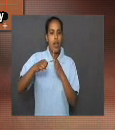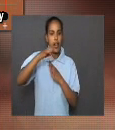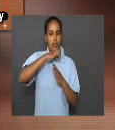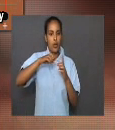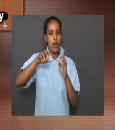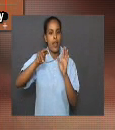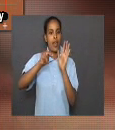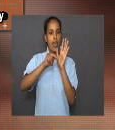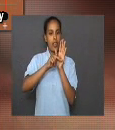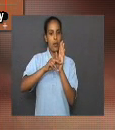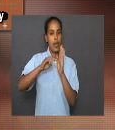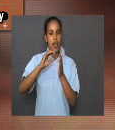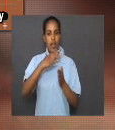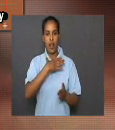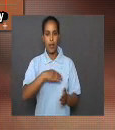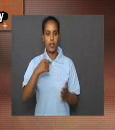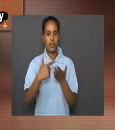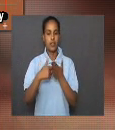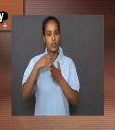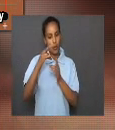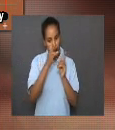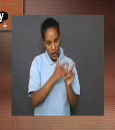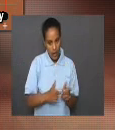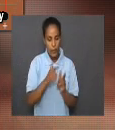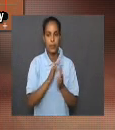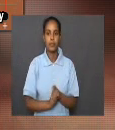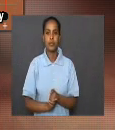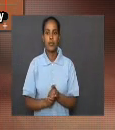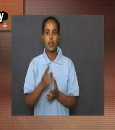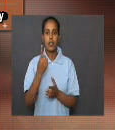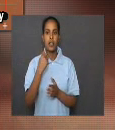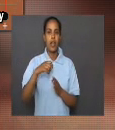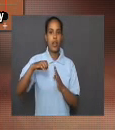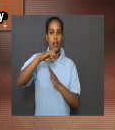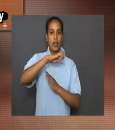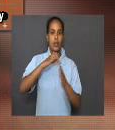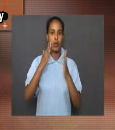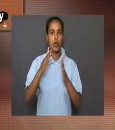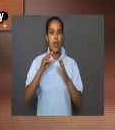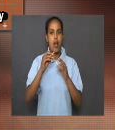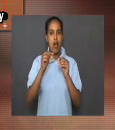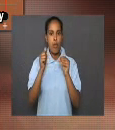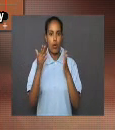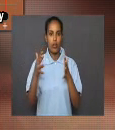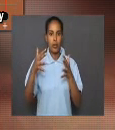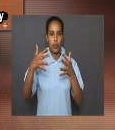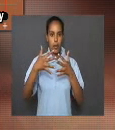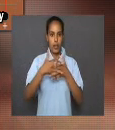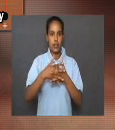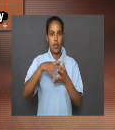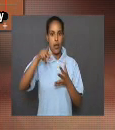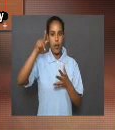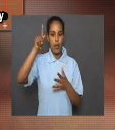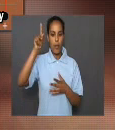electronegative element, is produced this way. The electrolysis of a molten mixture of